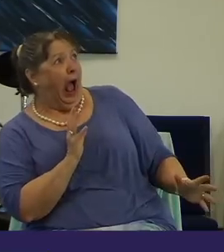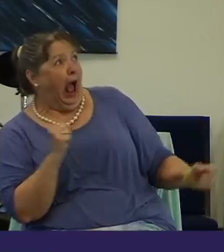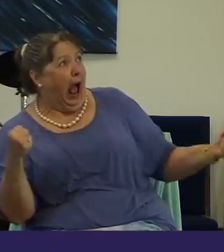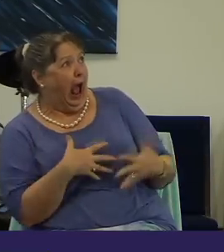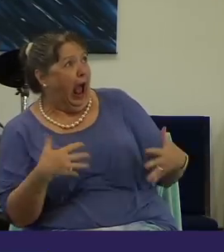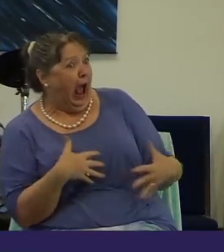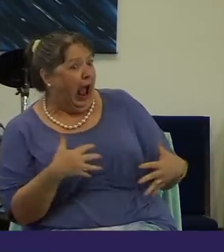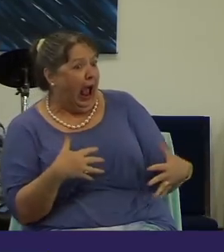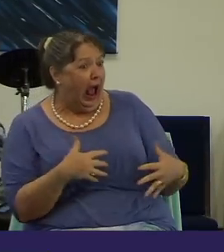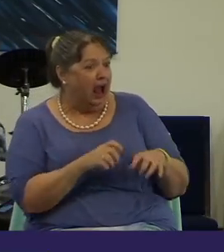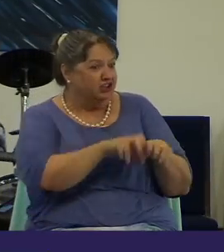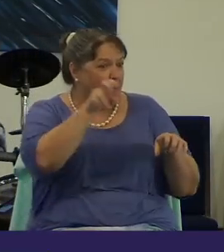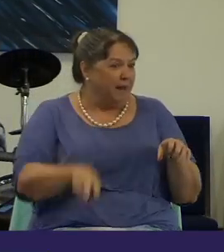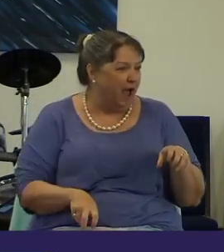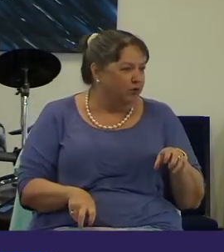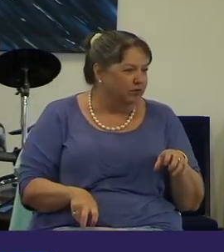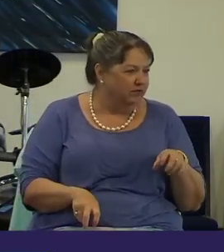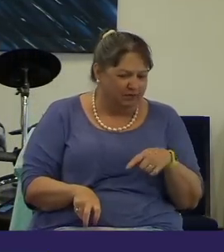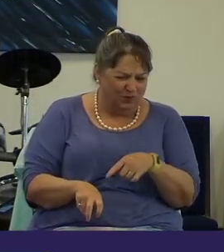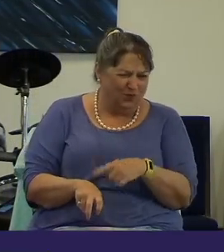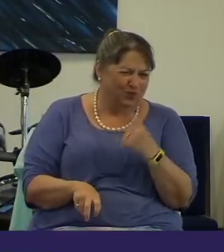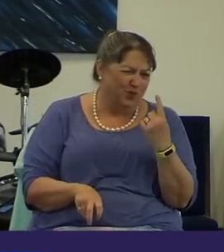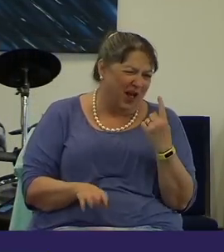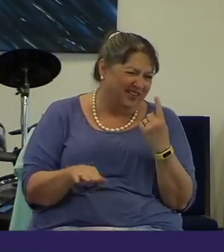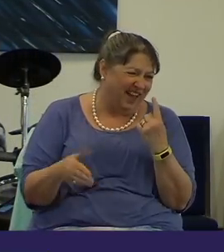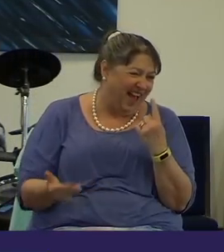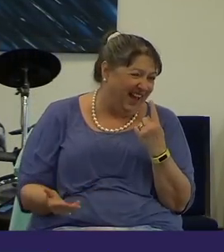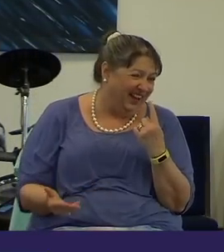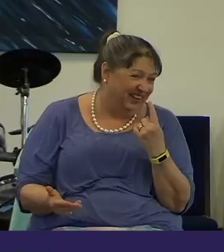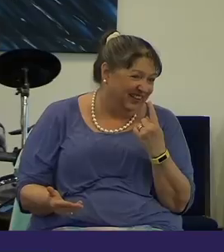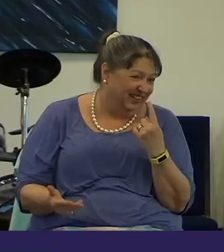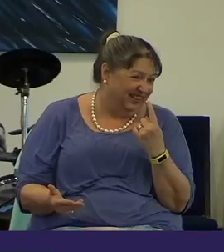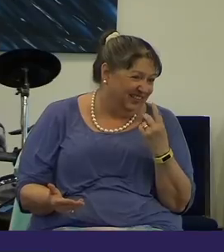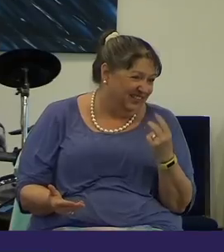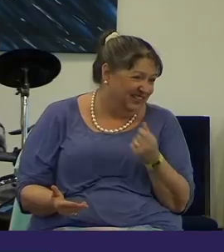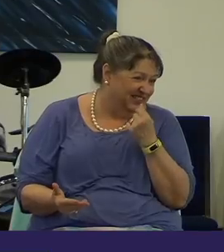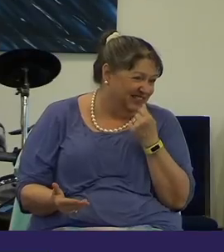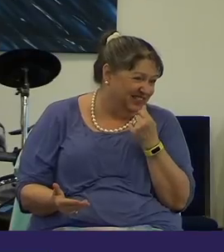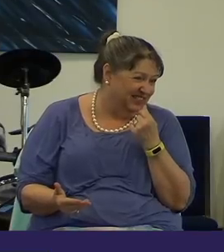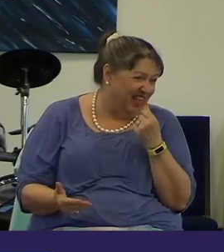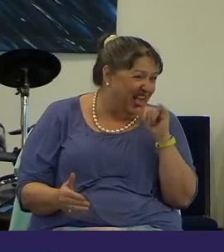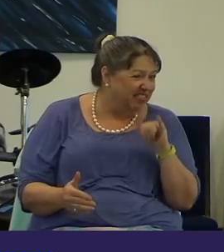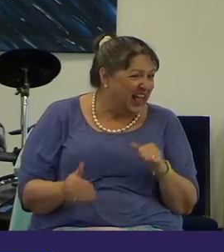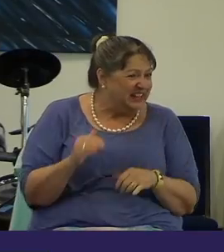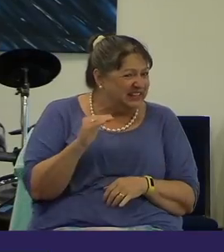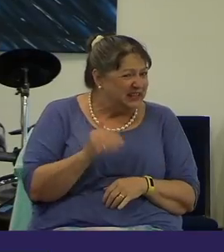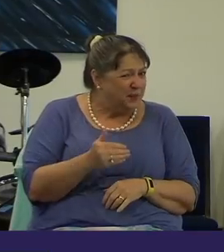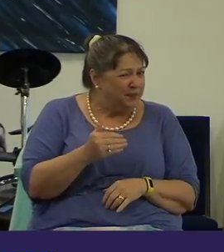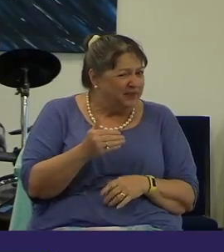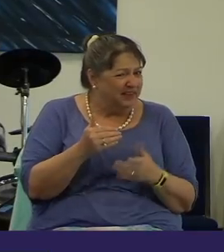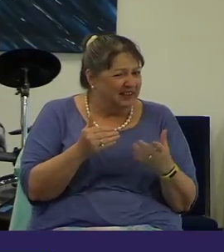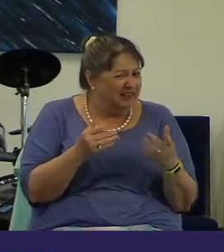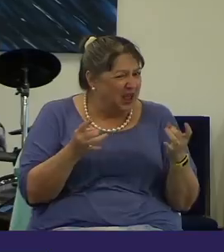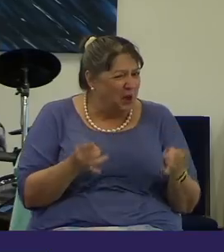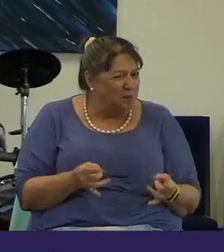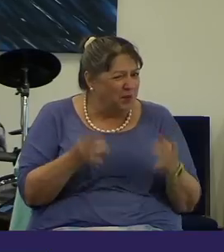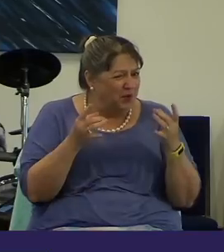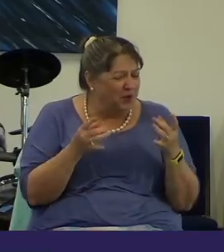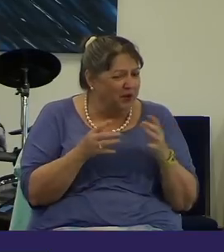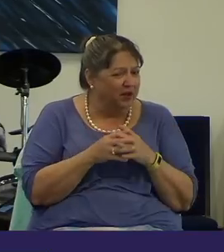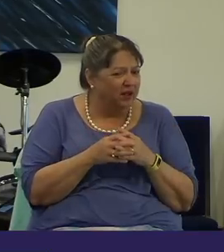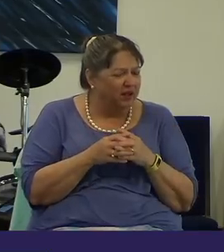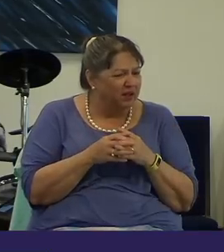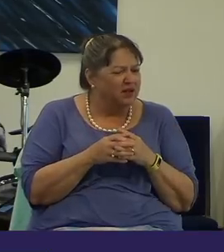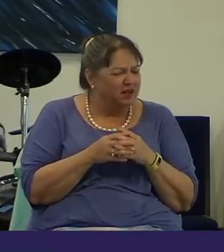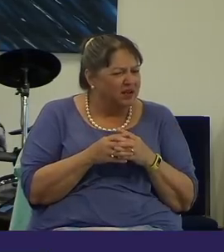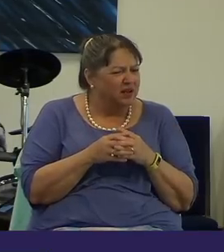if you had heard that someone was dead, right? If you heard that someone was no longer living, no longer with us, and all of a sudden you found that